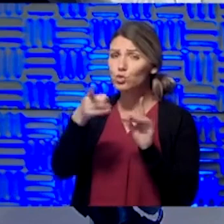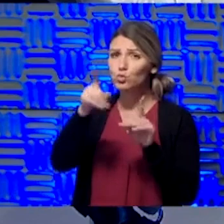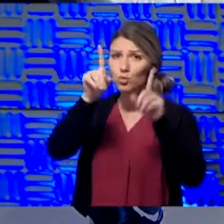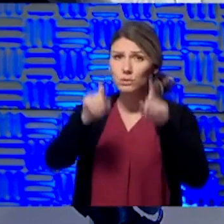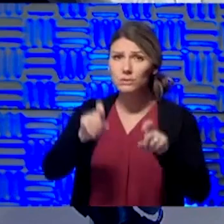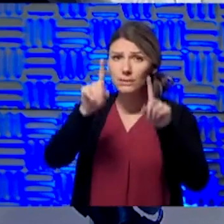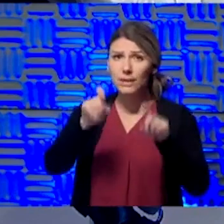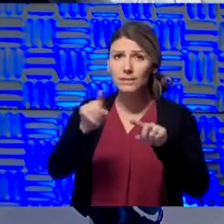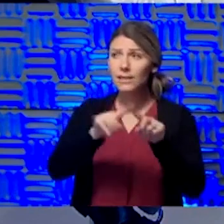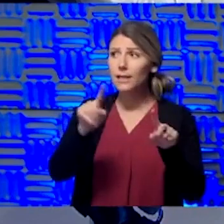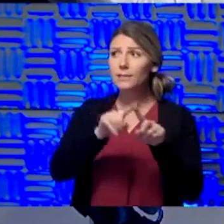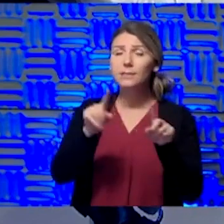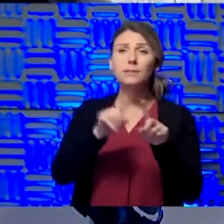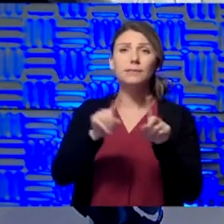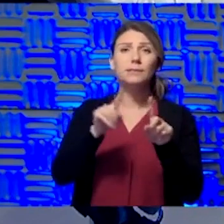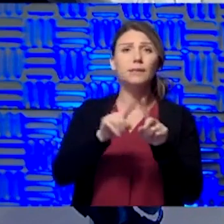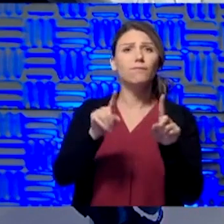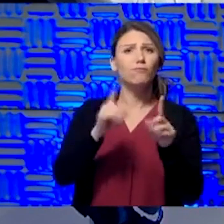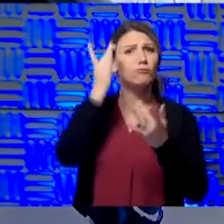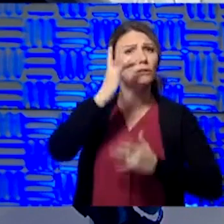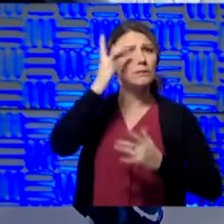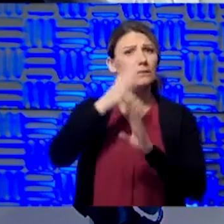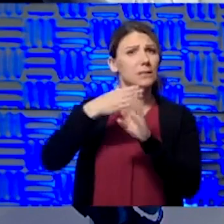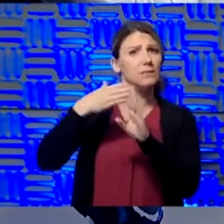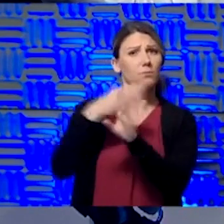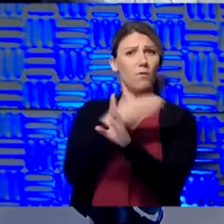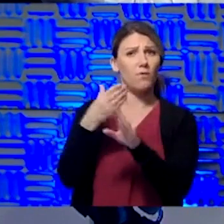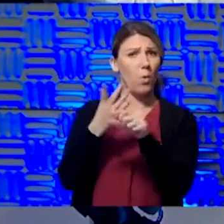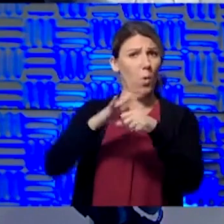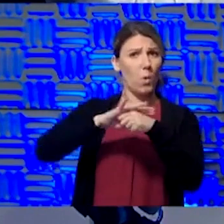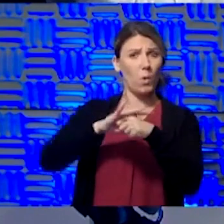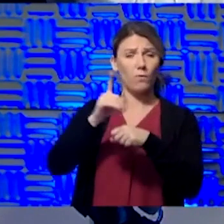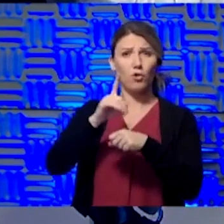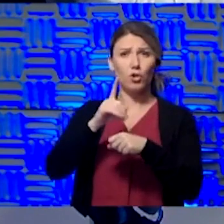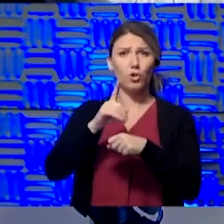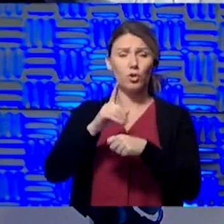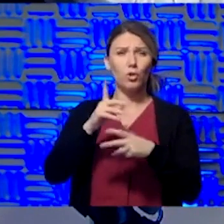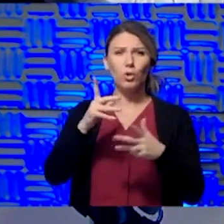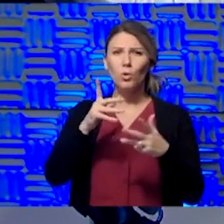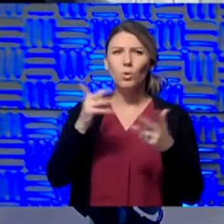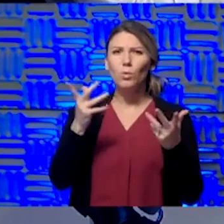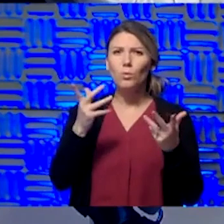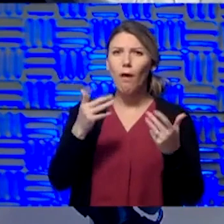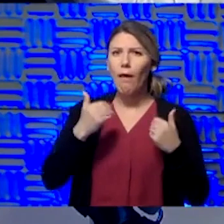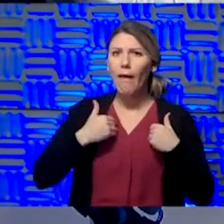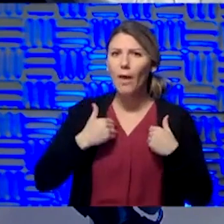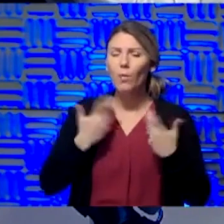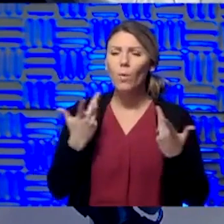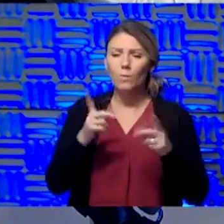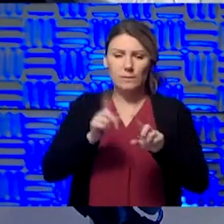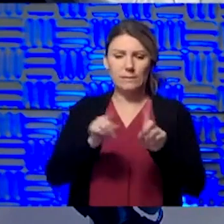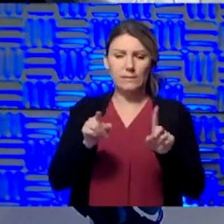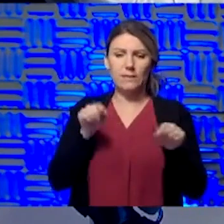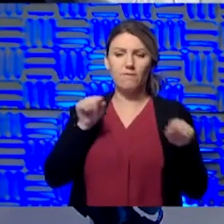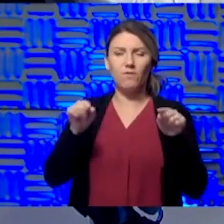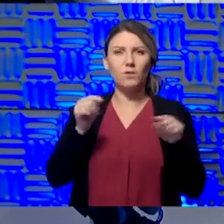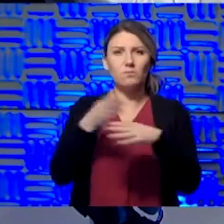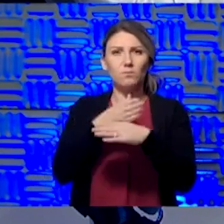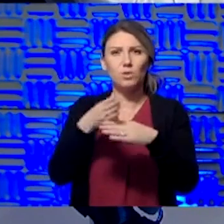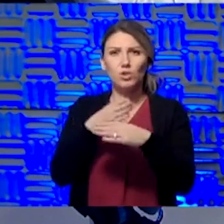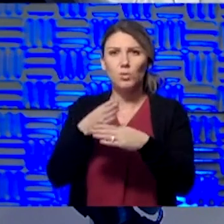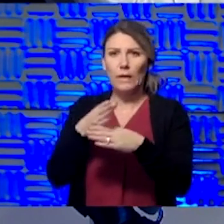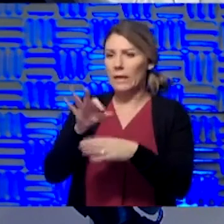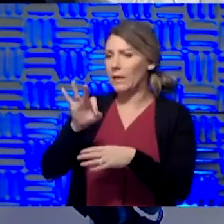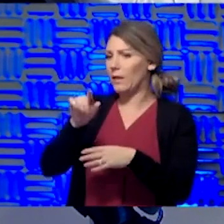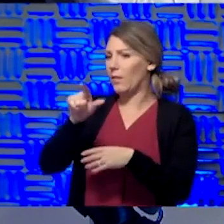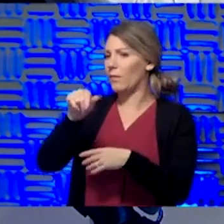disease before you got COVID you were fighting. What was the difference between the two diseases that you could kind of tell